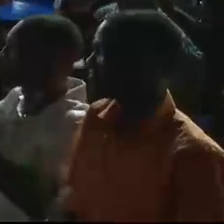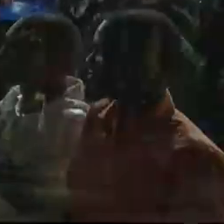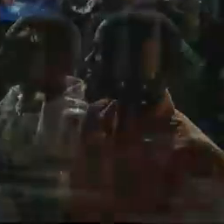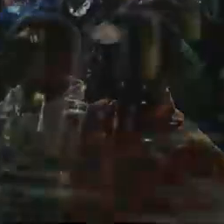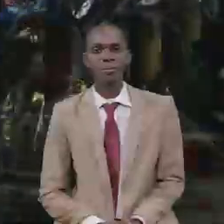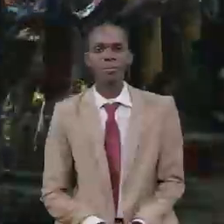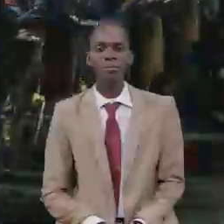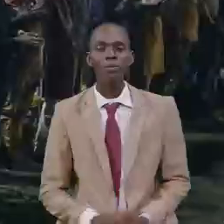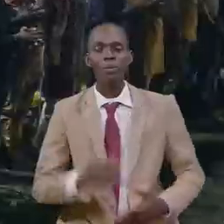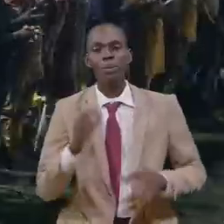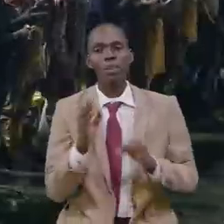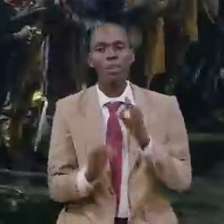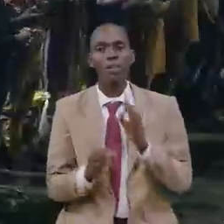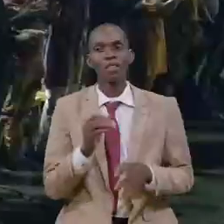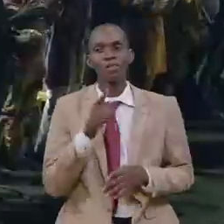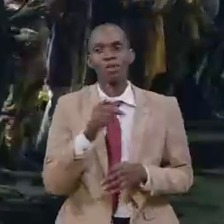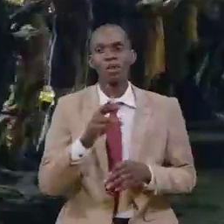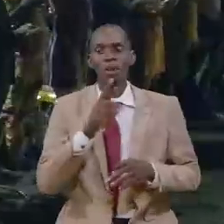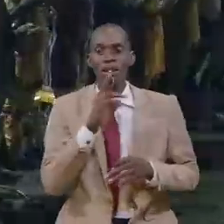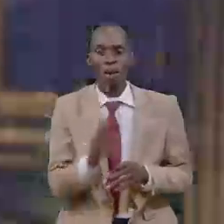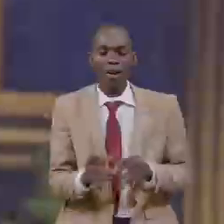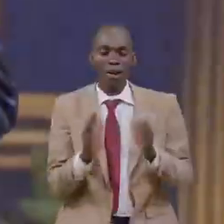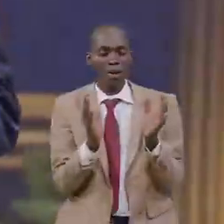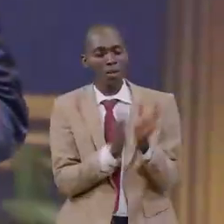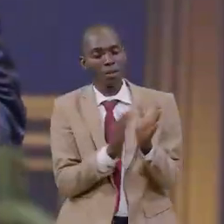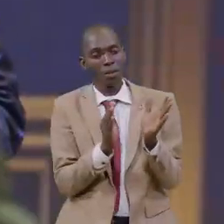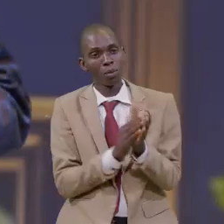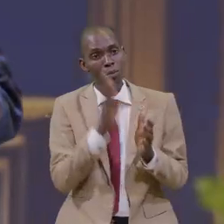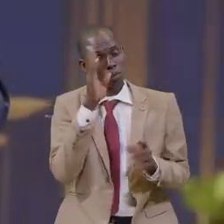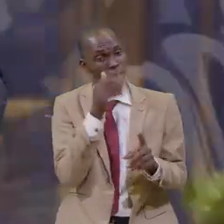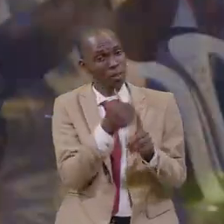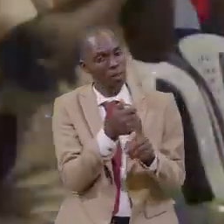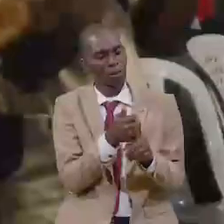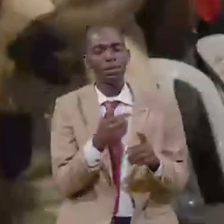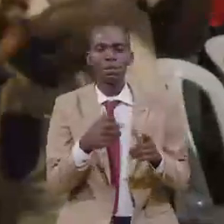If you are clapping for yourself, clap.